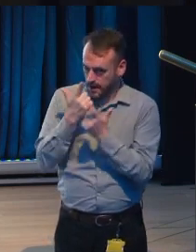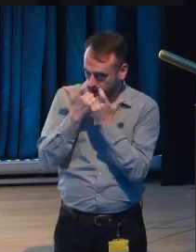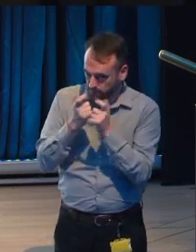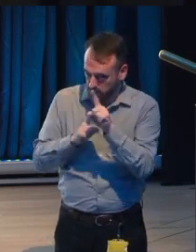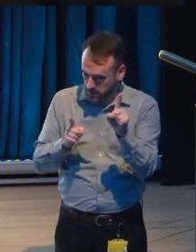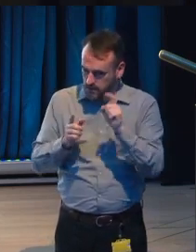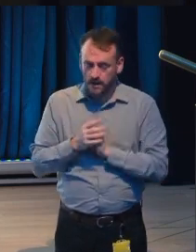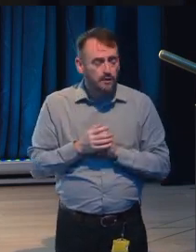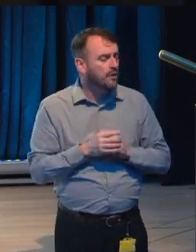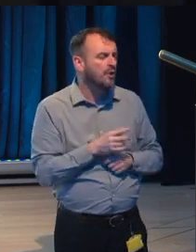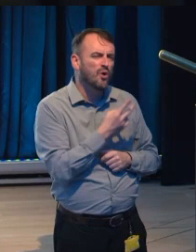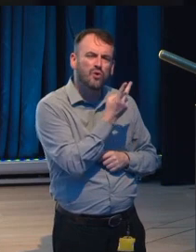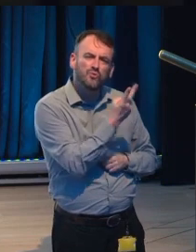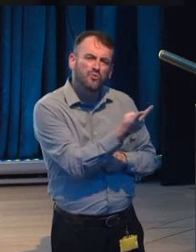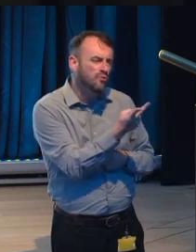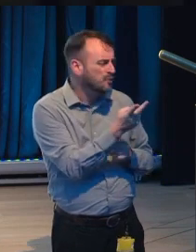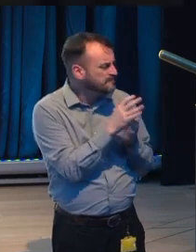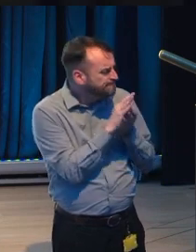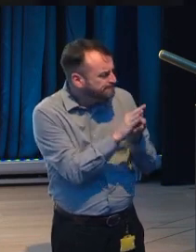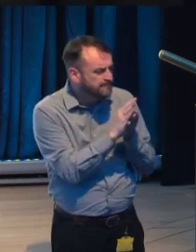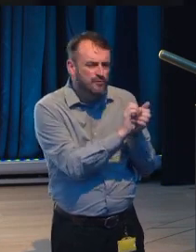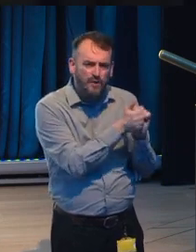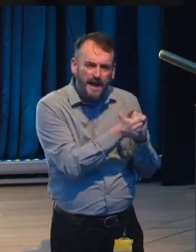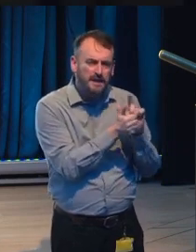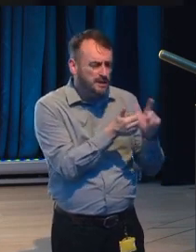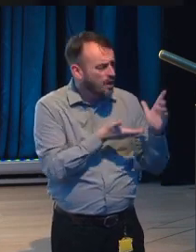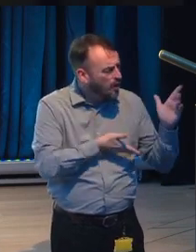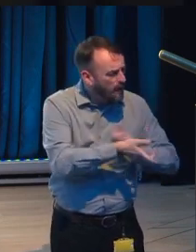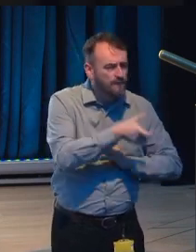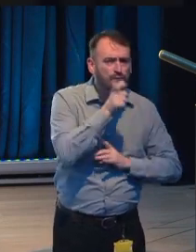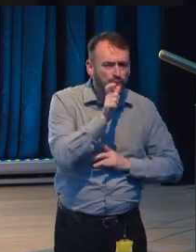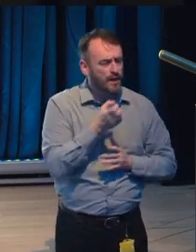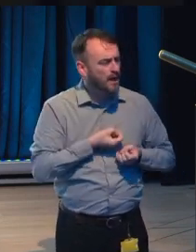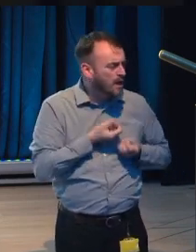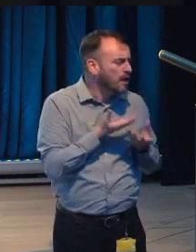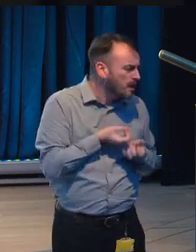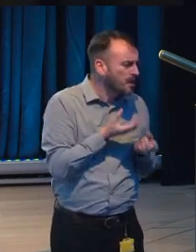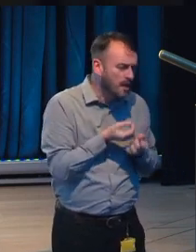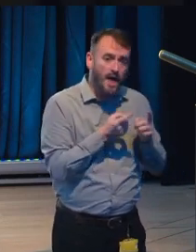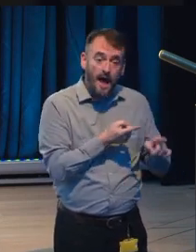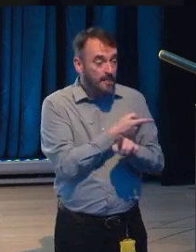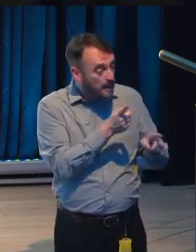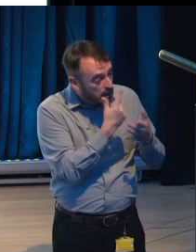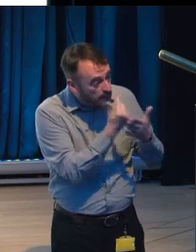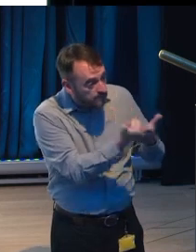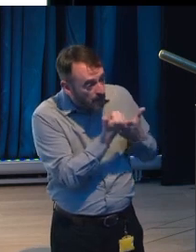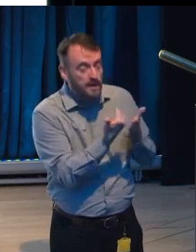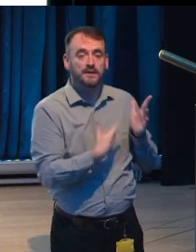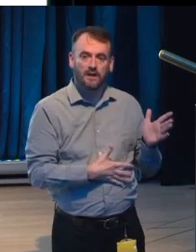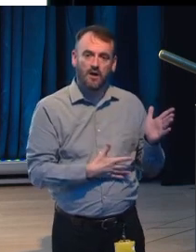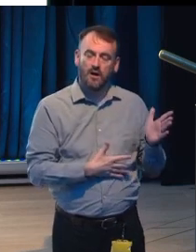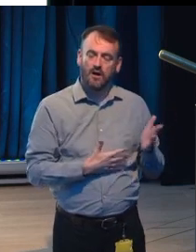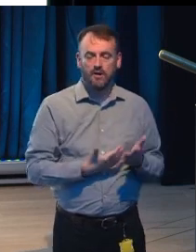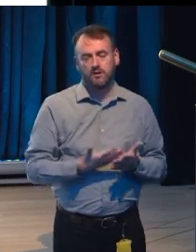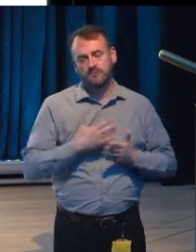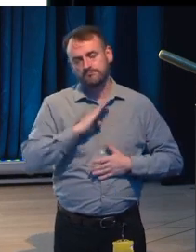trusted friends to have a coffee with, to complain about stuff occasionally, and get good advice if needed, really helped me immensely. It's